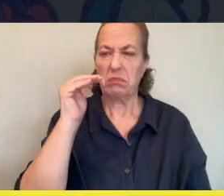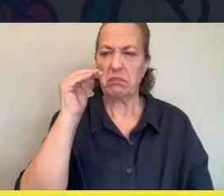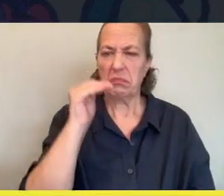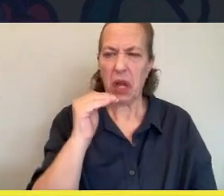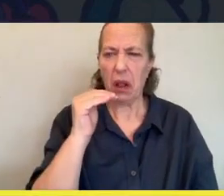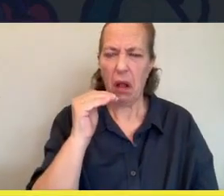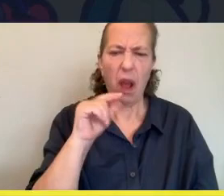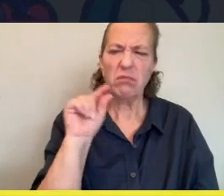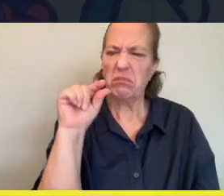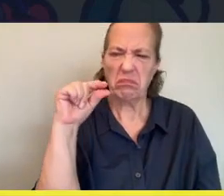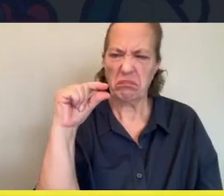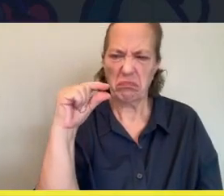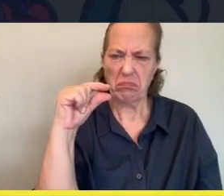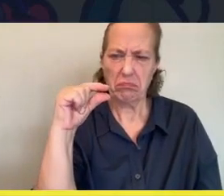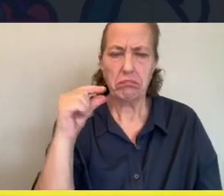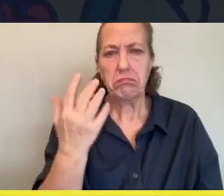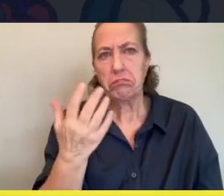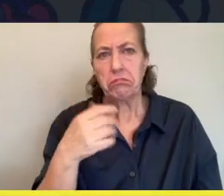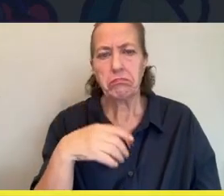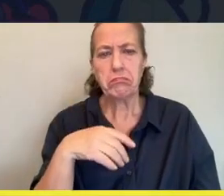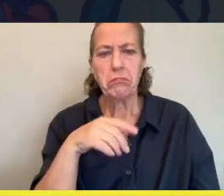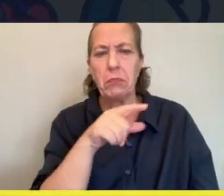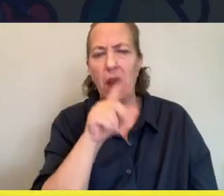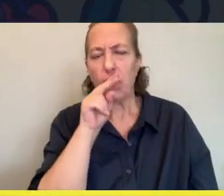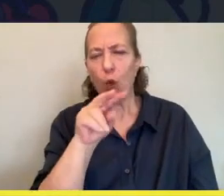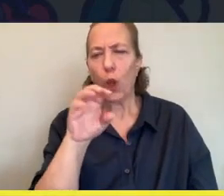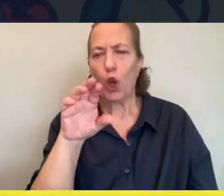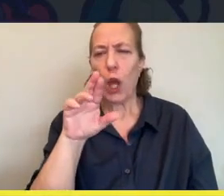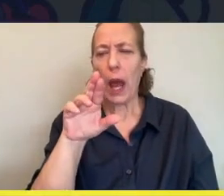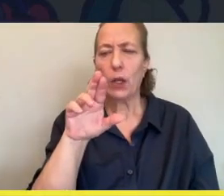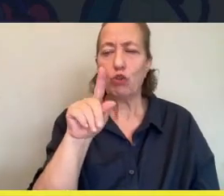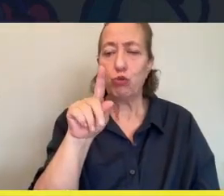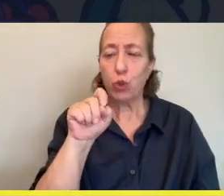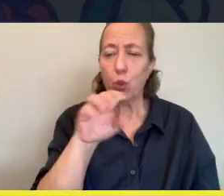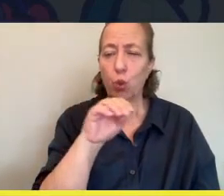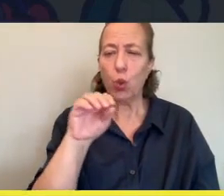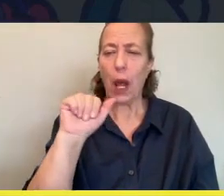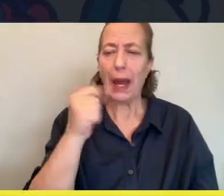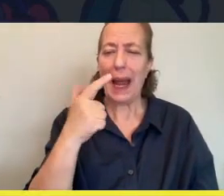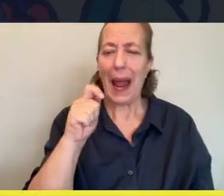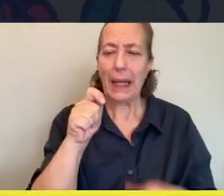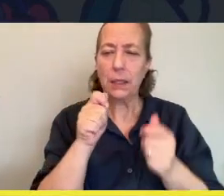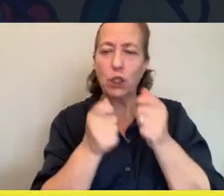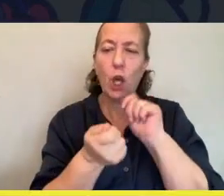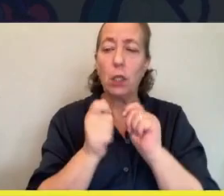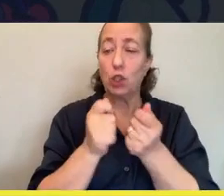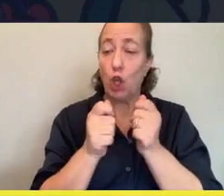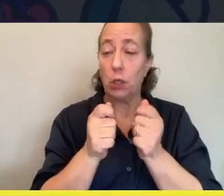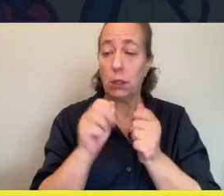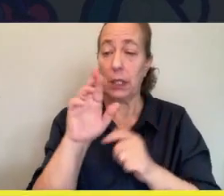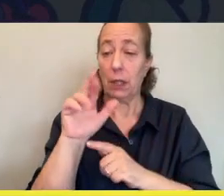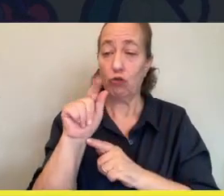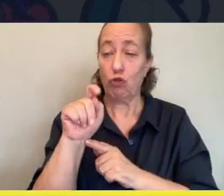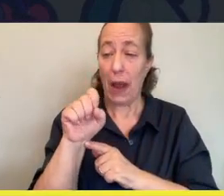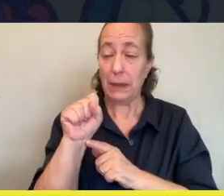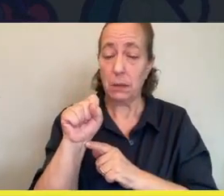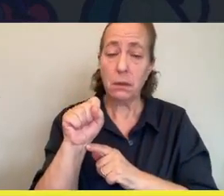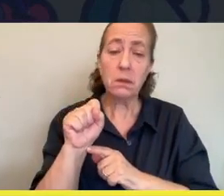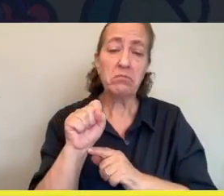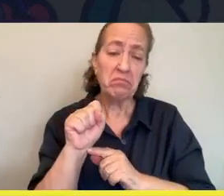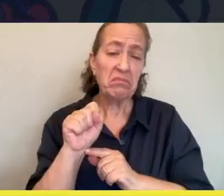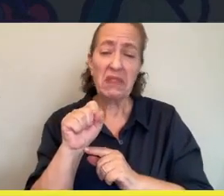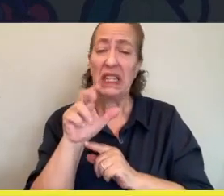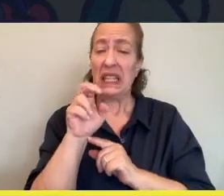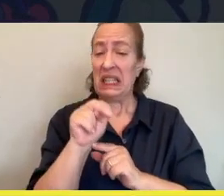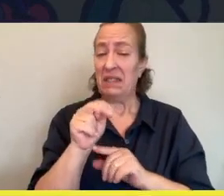We report both crude and age-adjusted rates in order to account for population aging. And even after we account